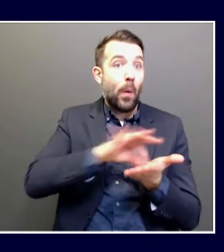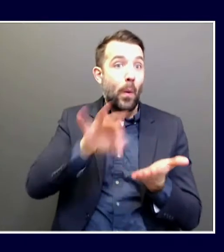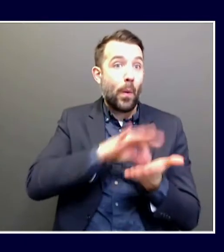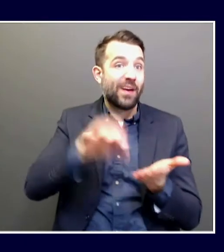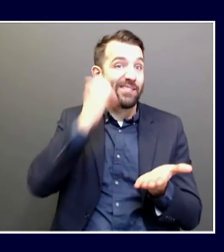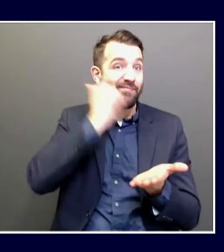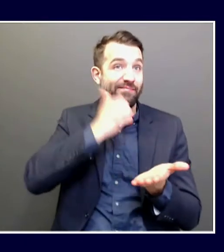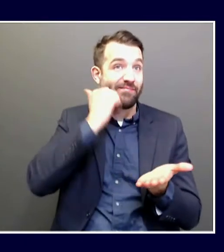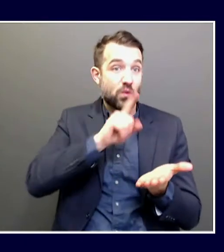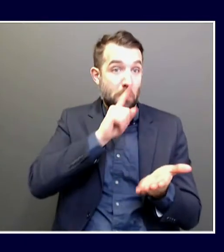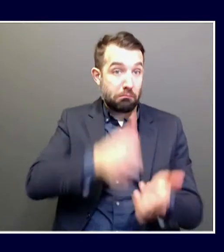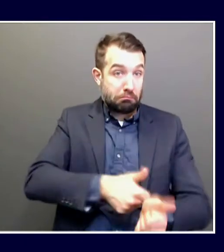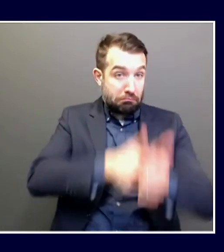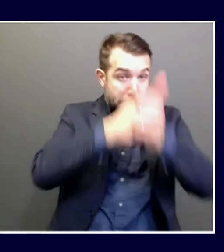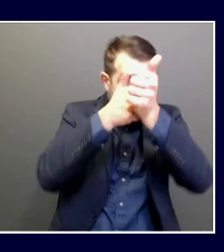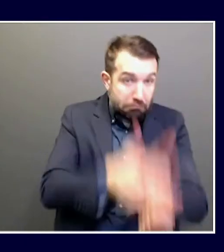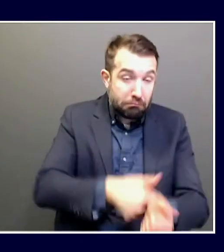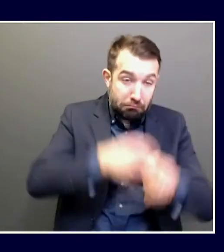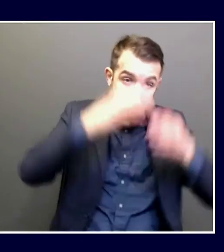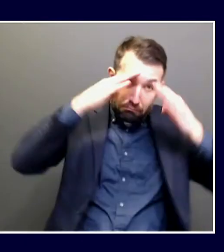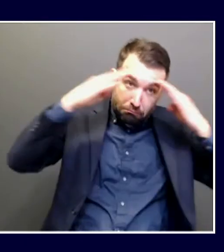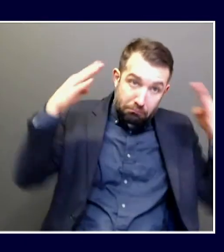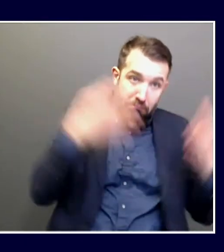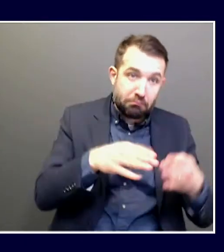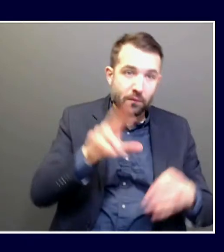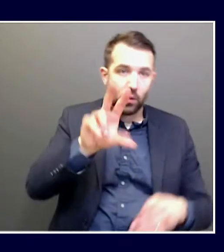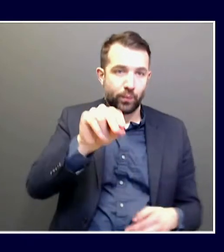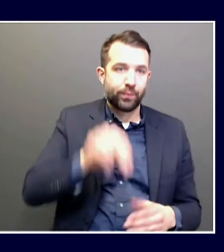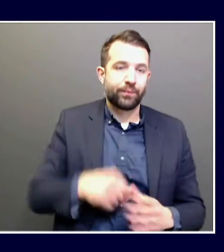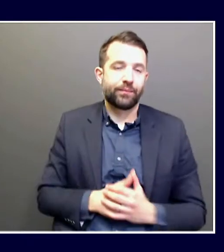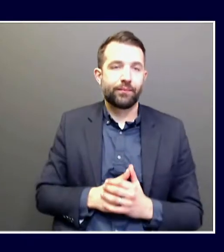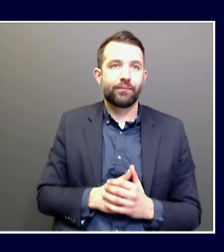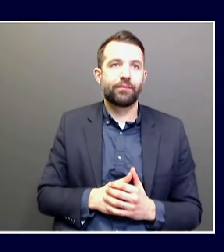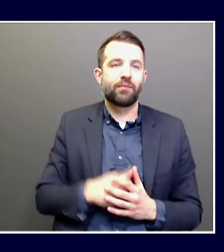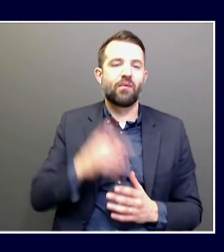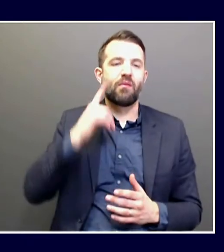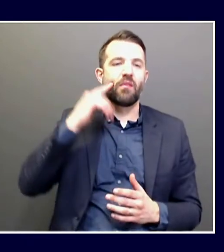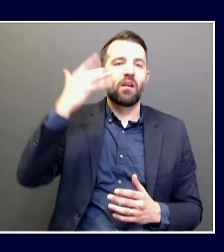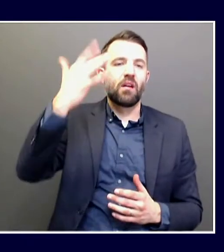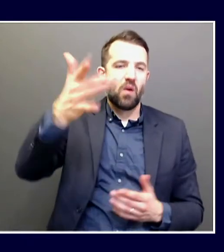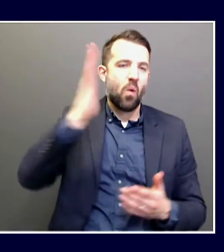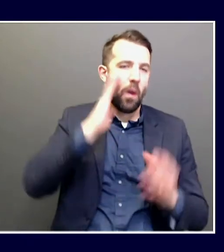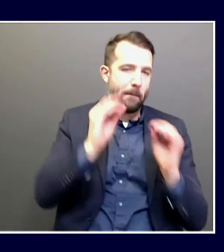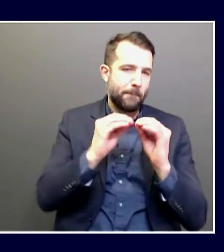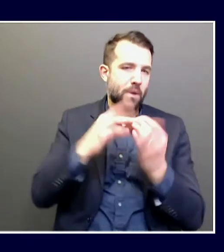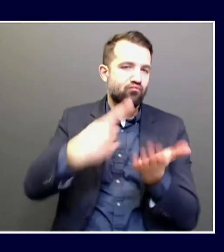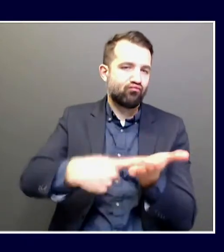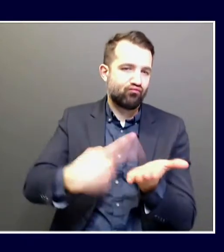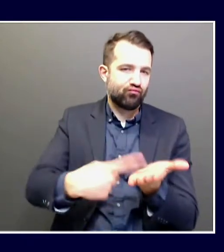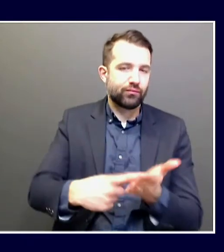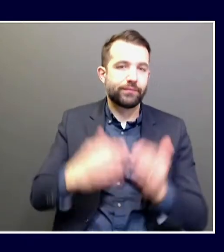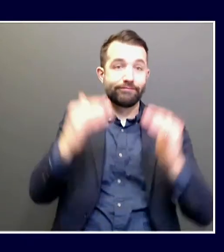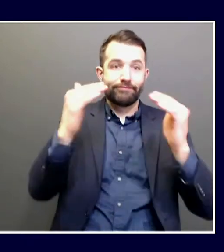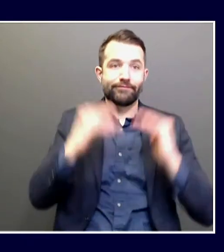pandemic. But that's a topic for another conversation. Great. Thanks. Yep. Thank you. Chris Costa, over to you.